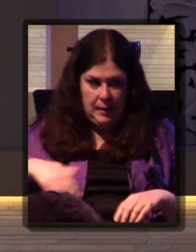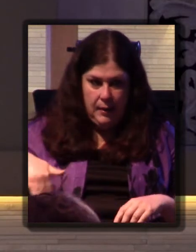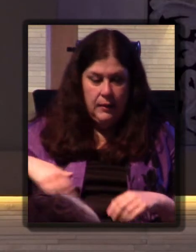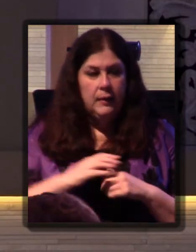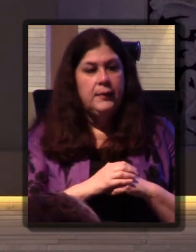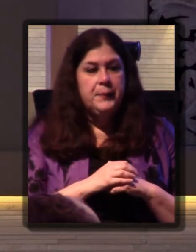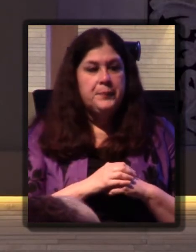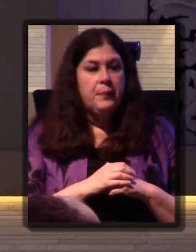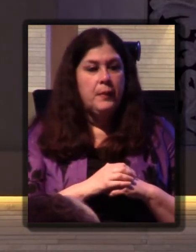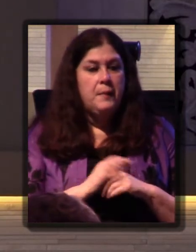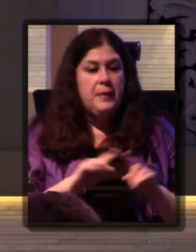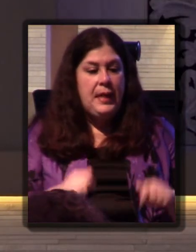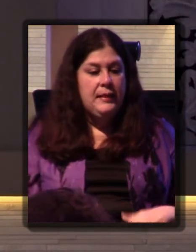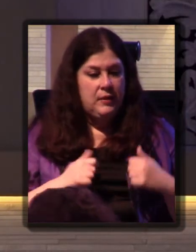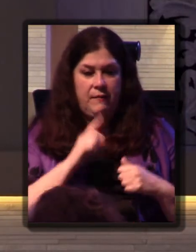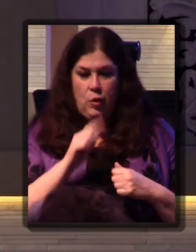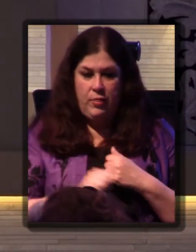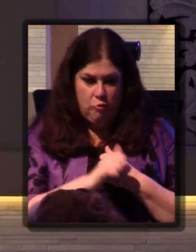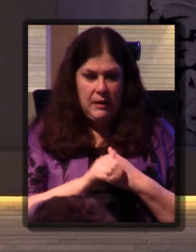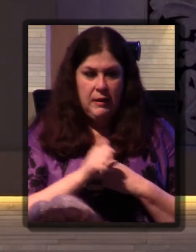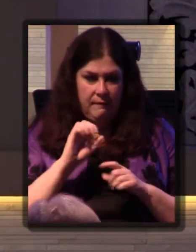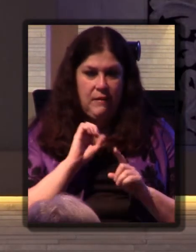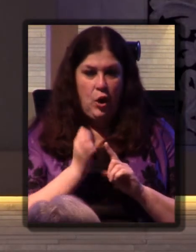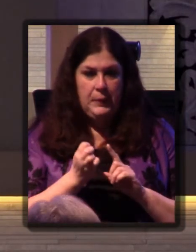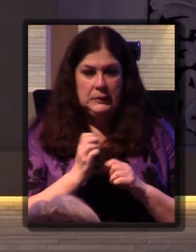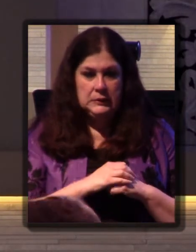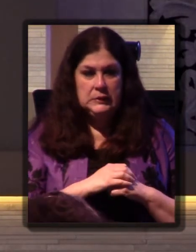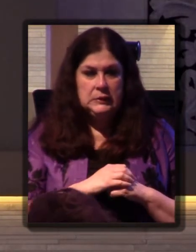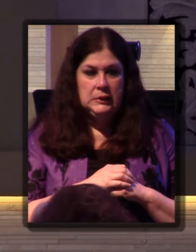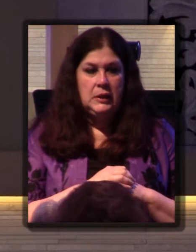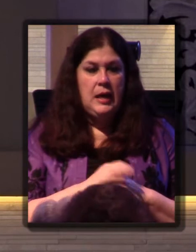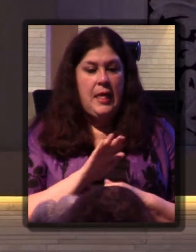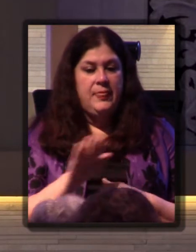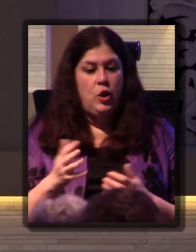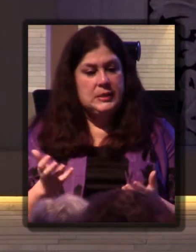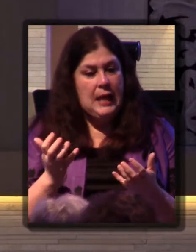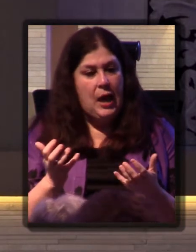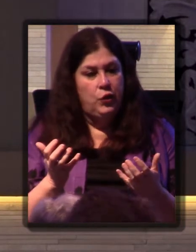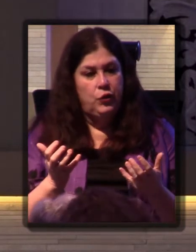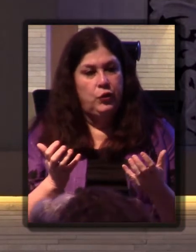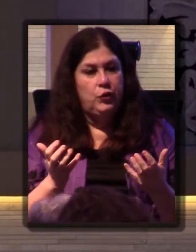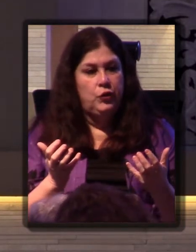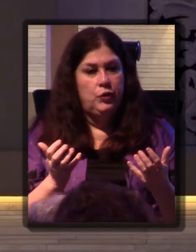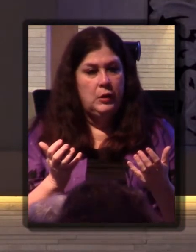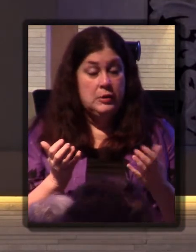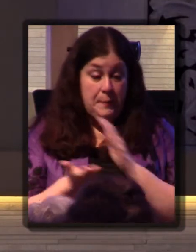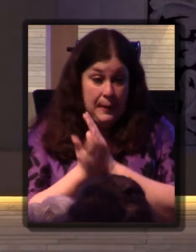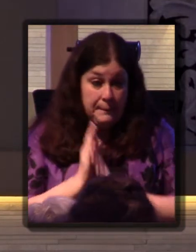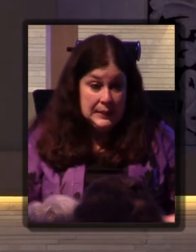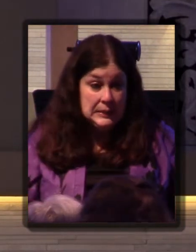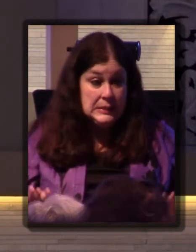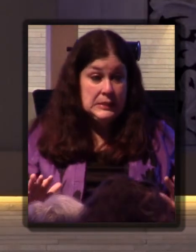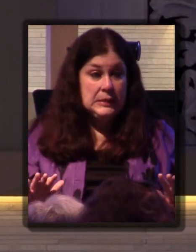hadn't taken place yet. And so they lived in a very threatening environment, and their desire to